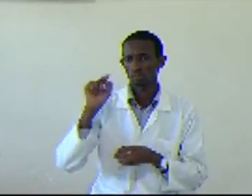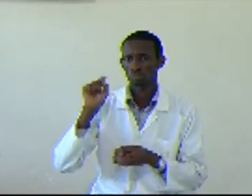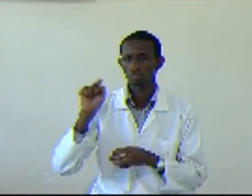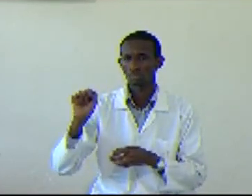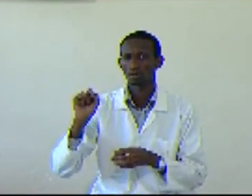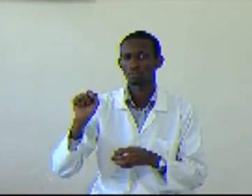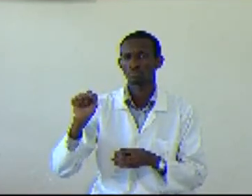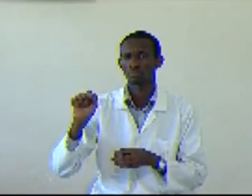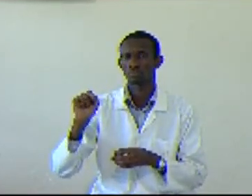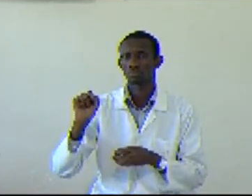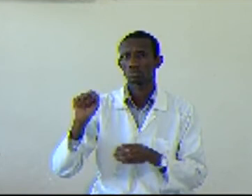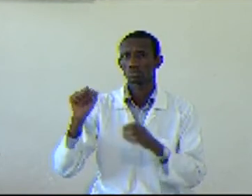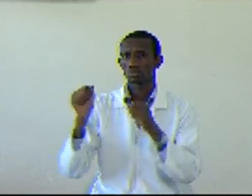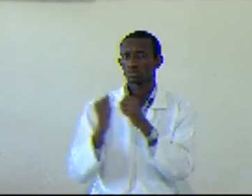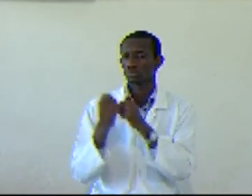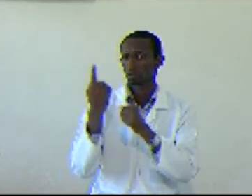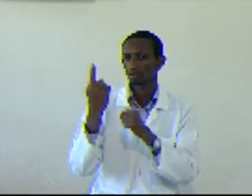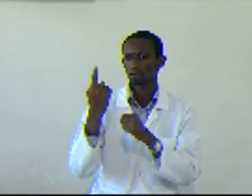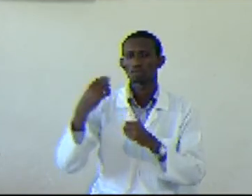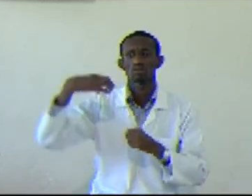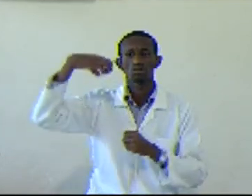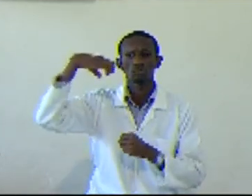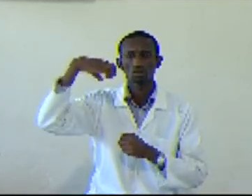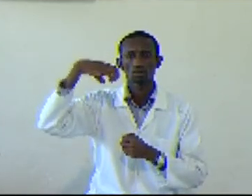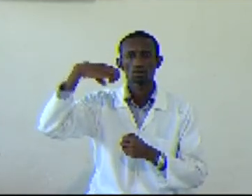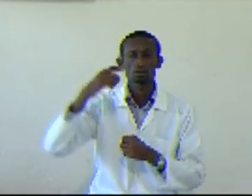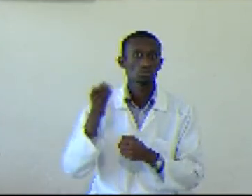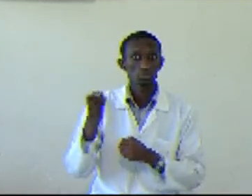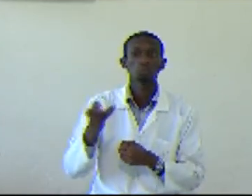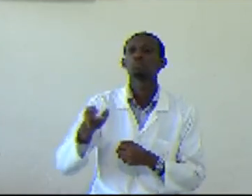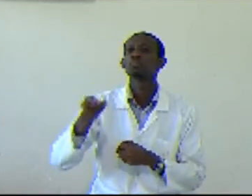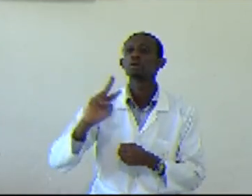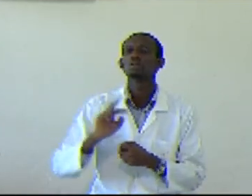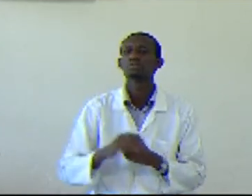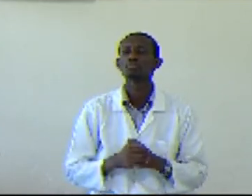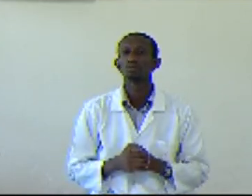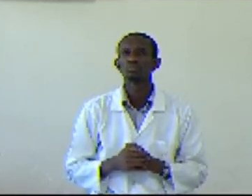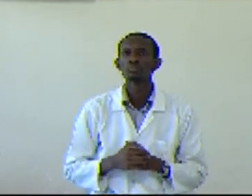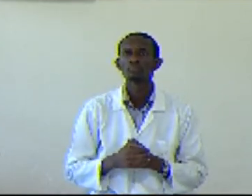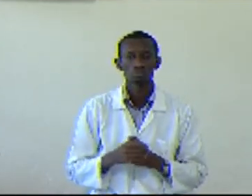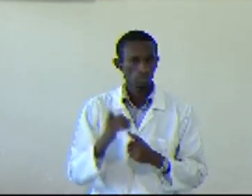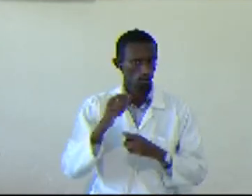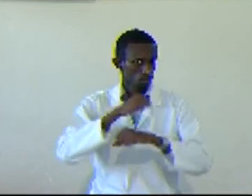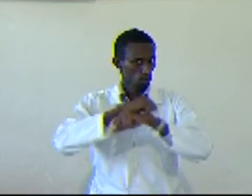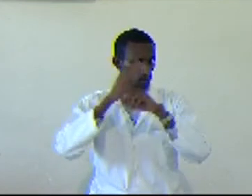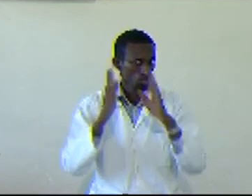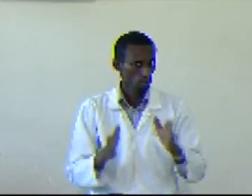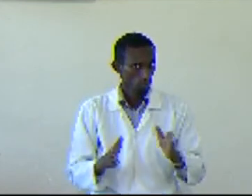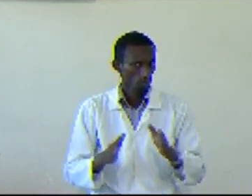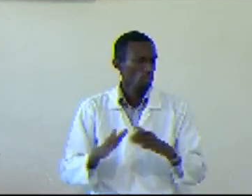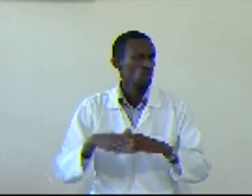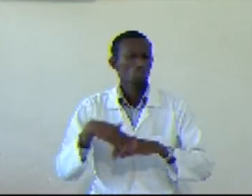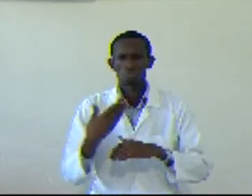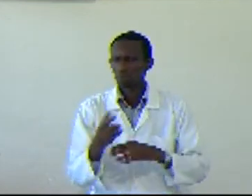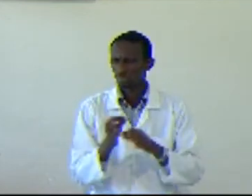0.11, so that is 11 ohm. So this is the answer. Now, students, after we explain